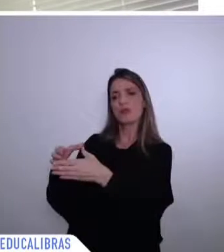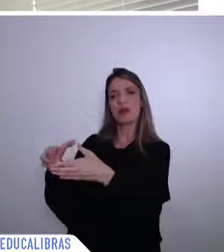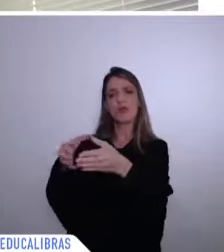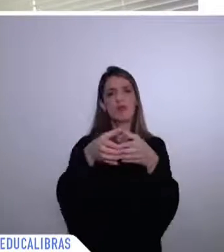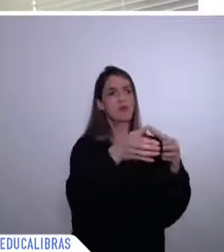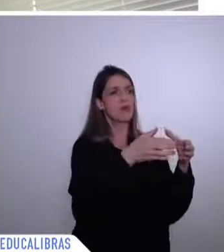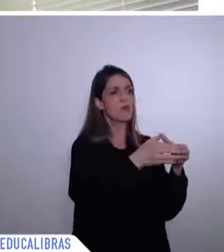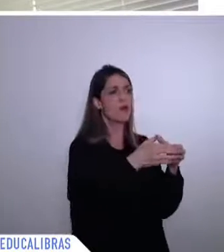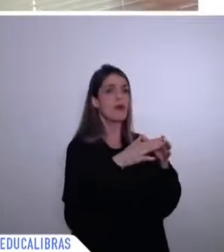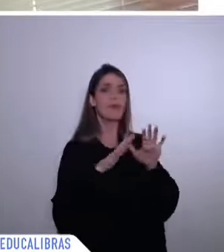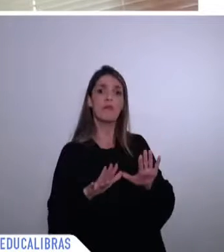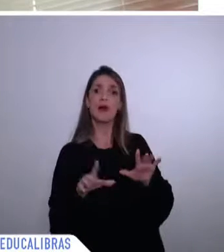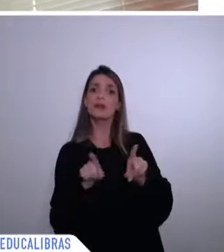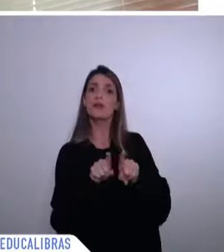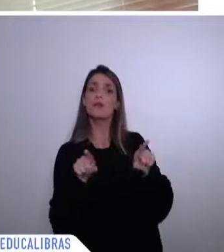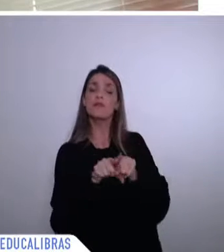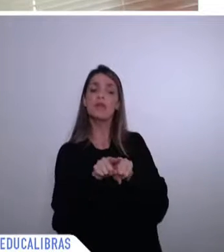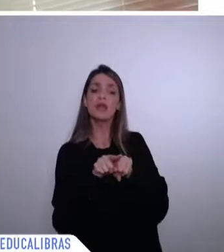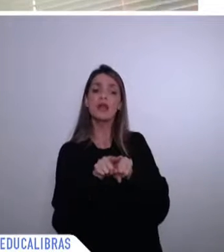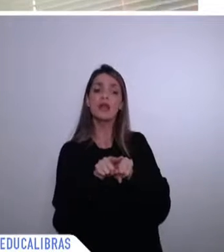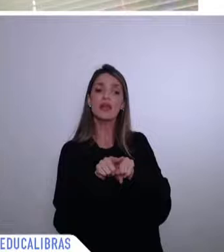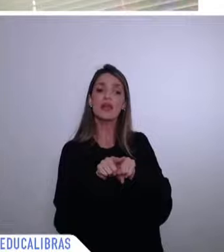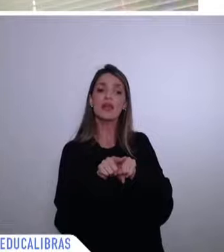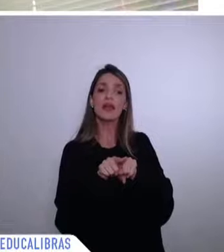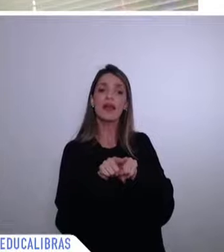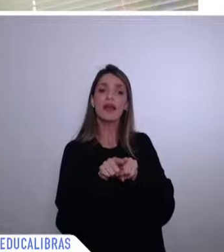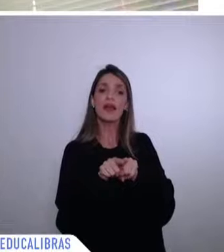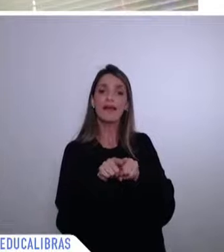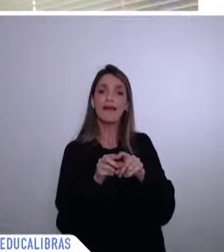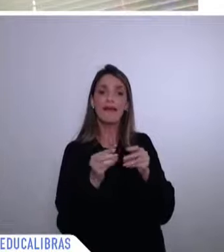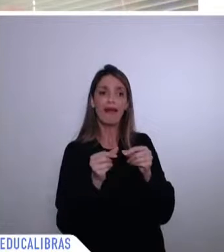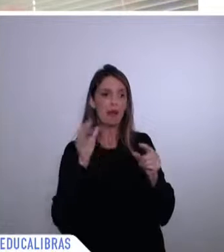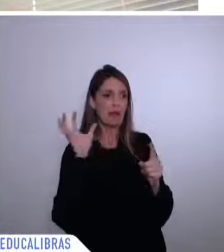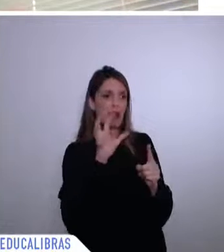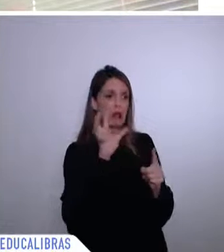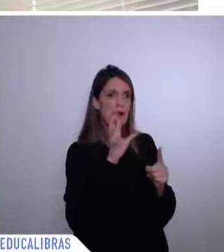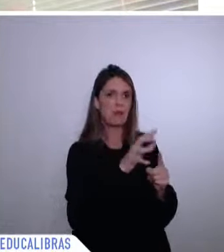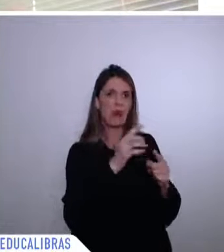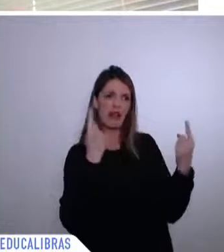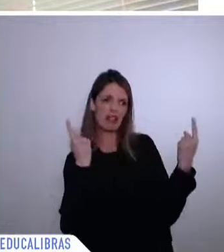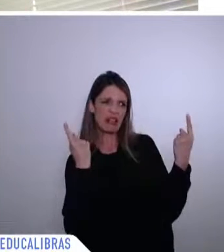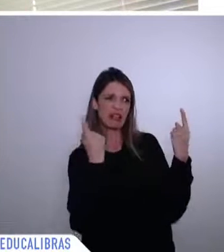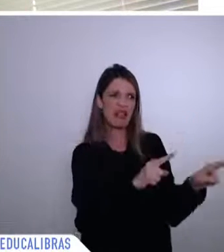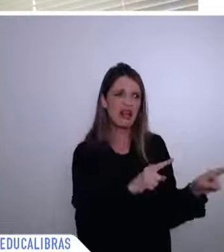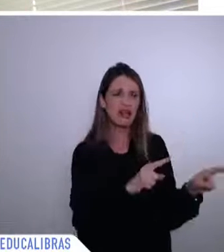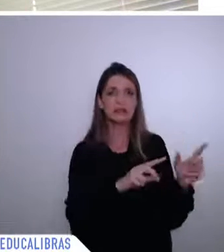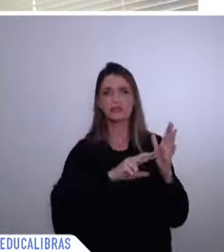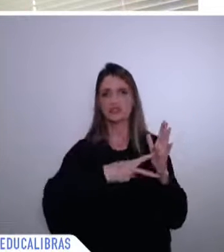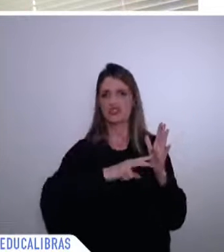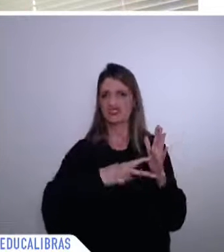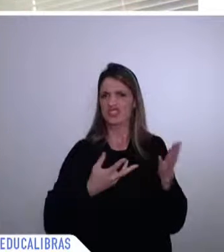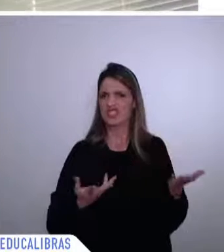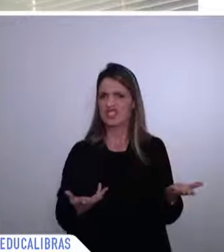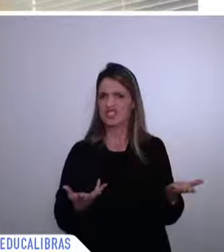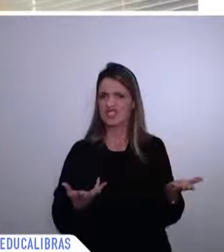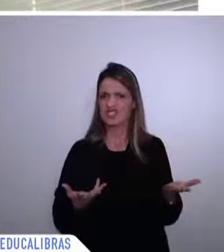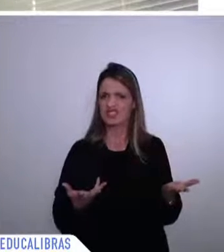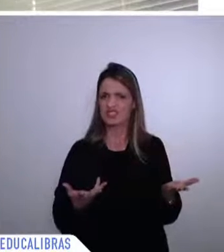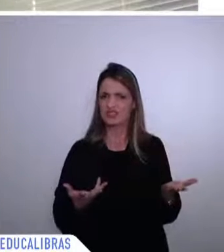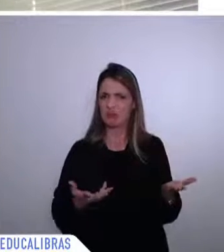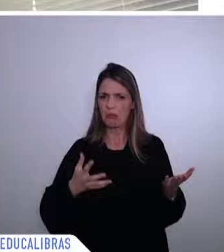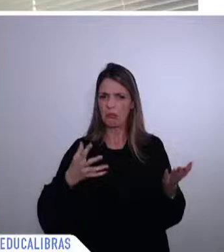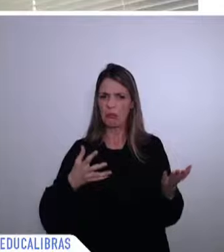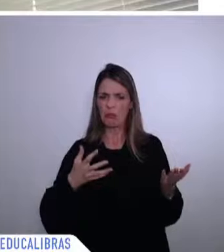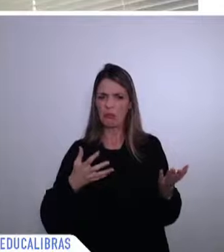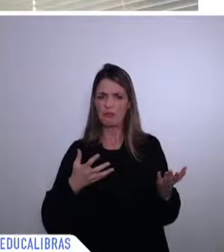the unions. So how can you reinforce negotiations if you're trying to extinguish